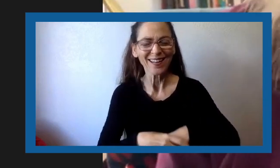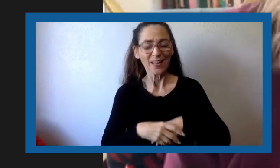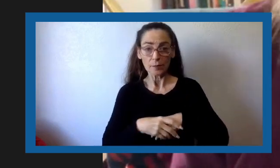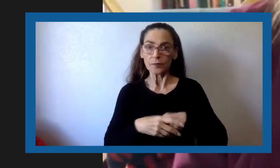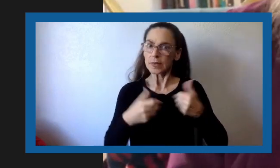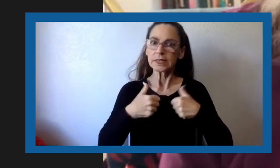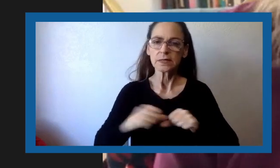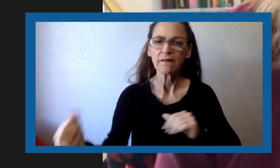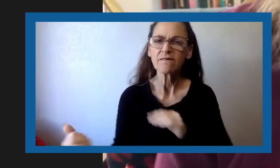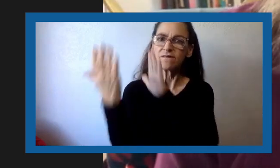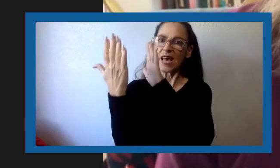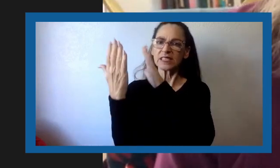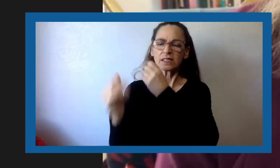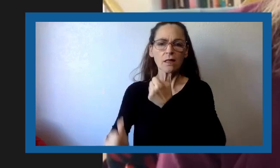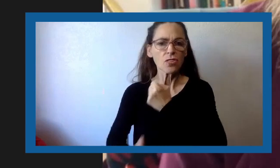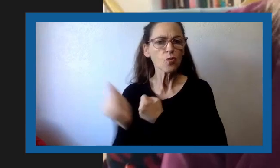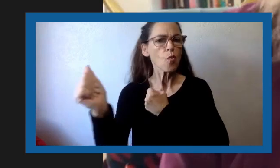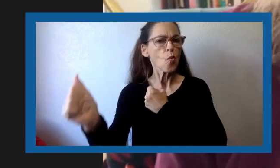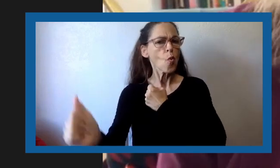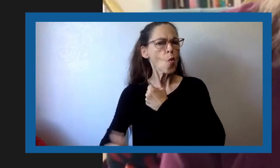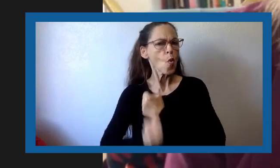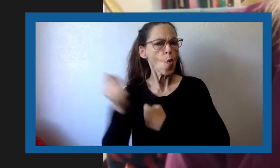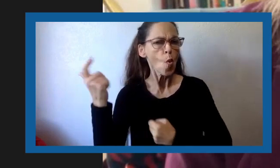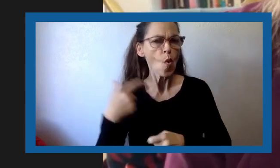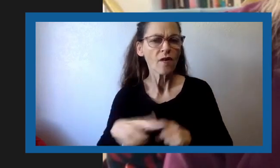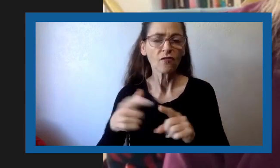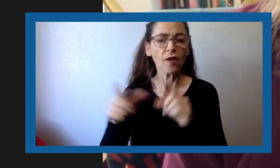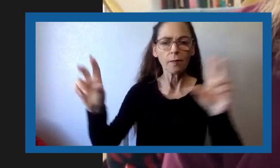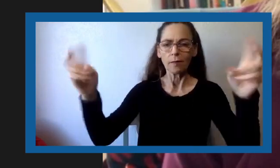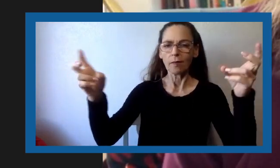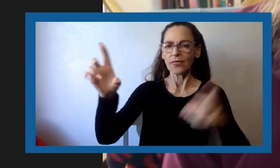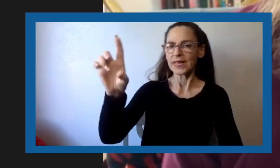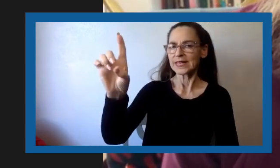we still face these threats, from the DeSantises of the world.